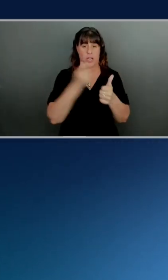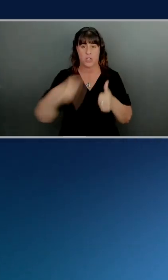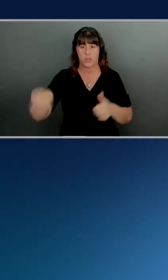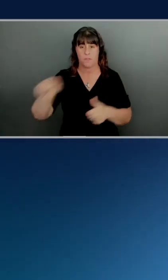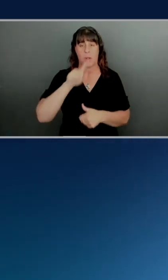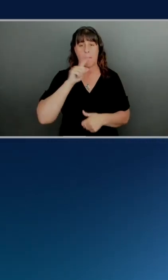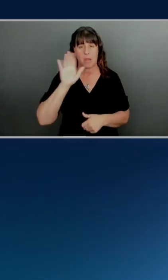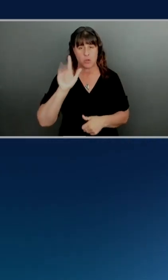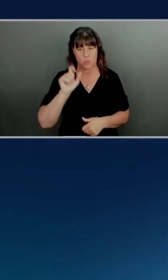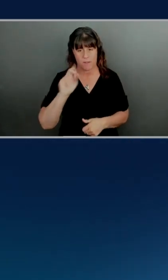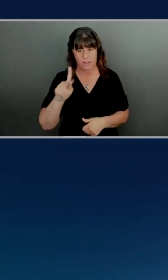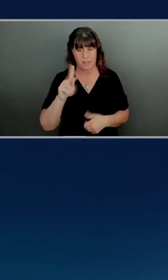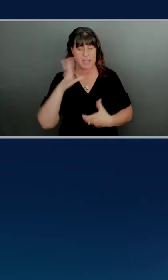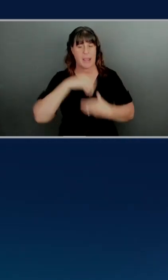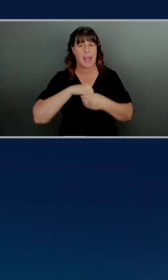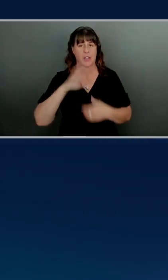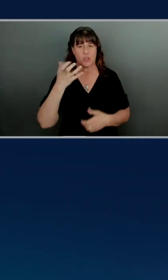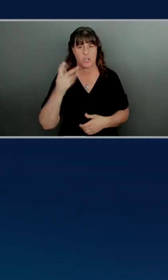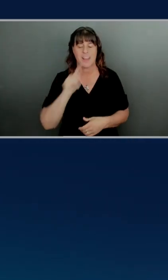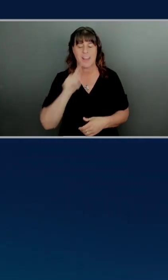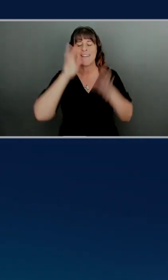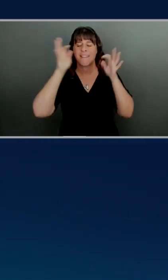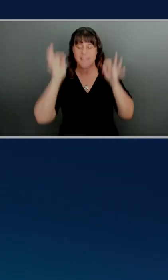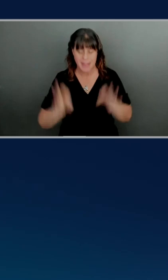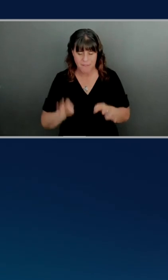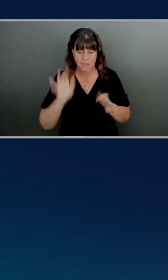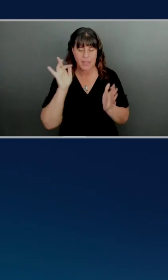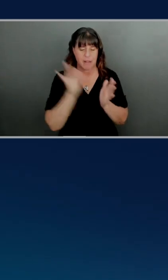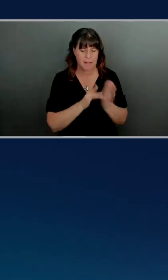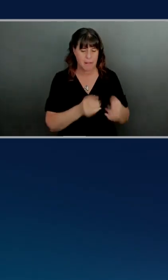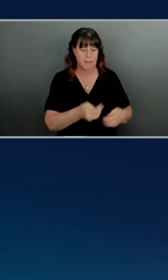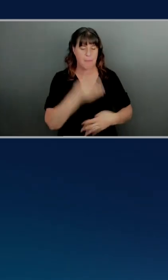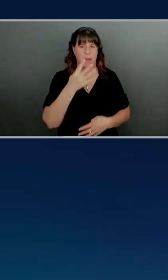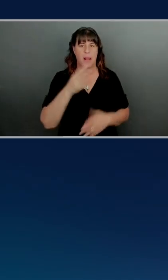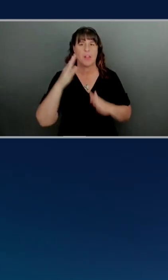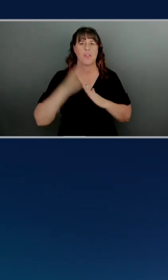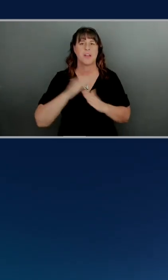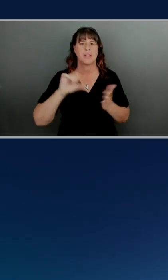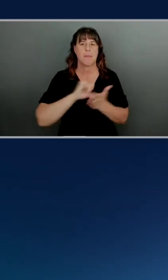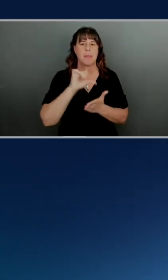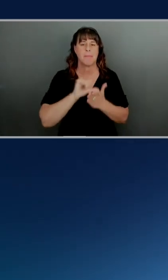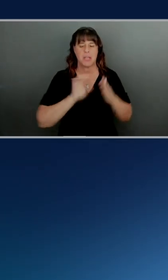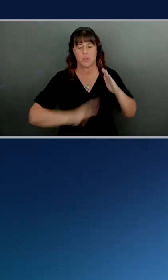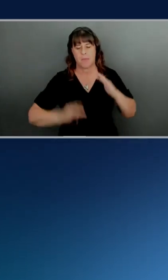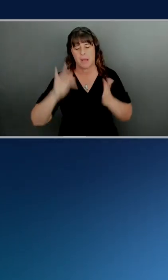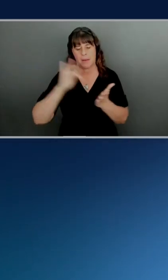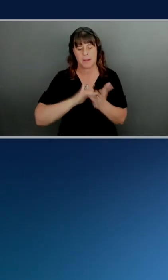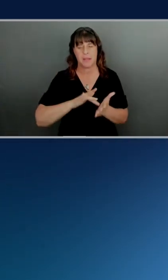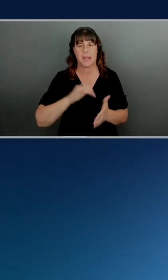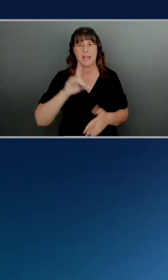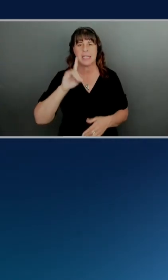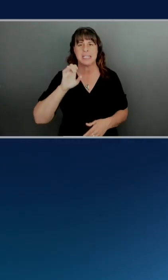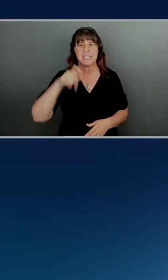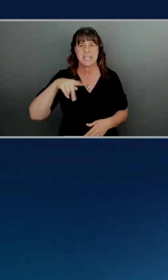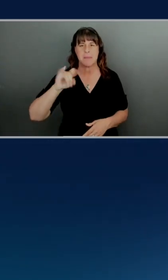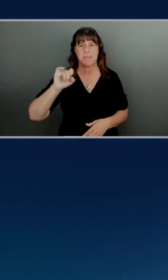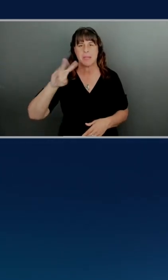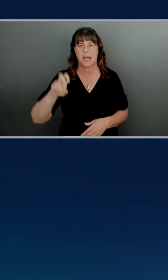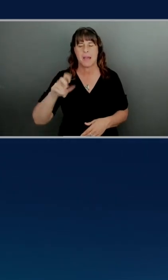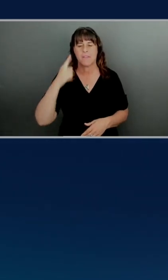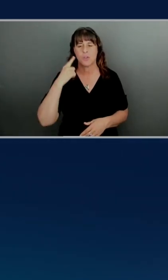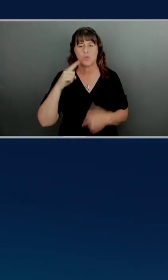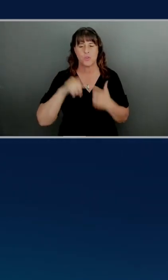link in the chat. Definitely go check out let me go to the top of the page, not the bottom. Definitely check out the deep dive into LLM